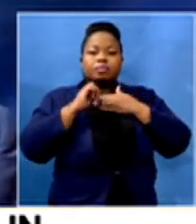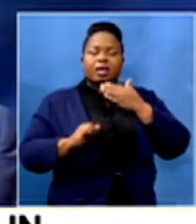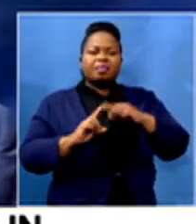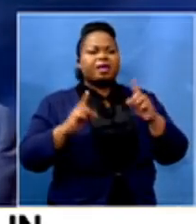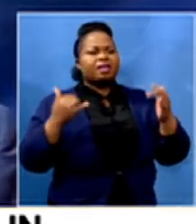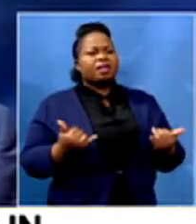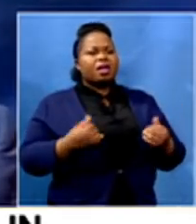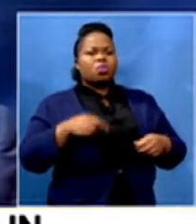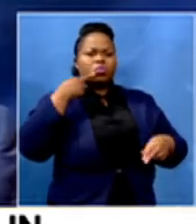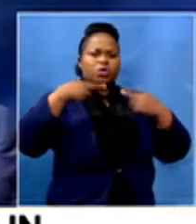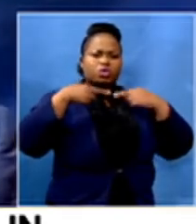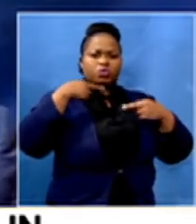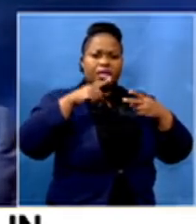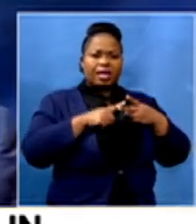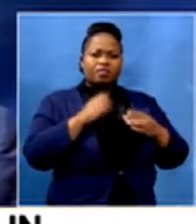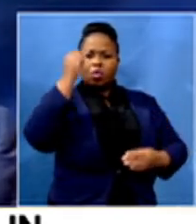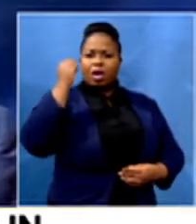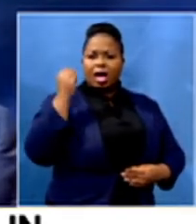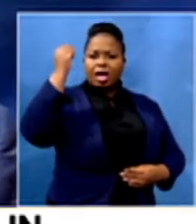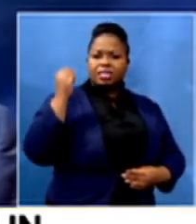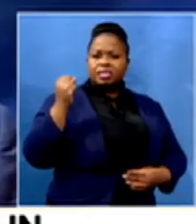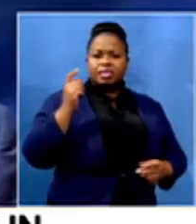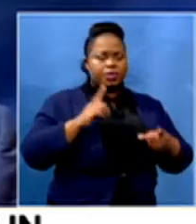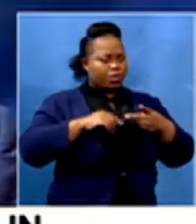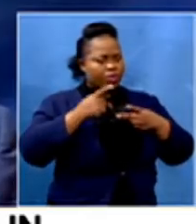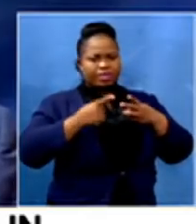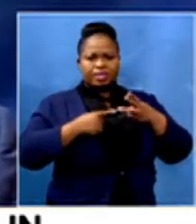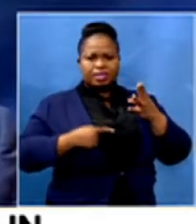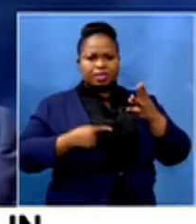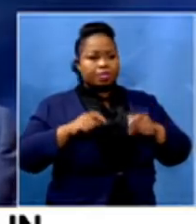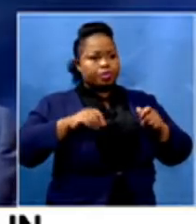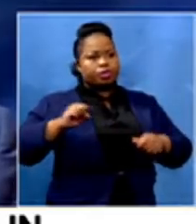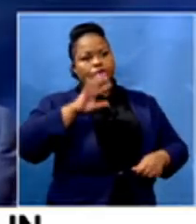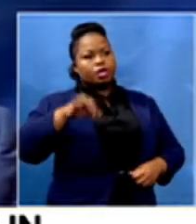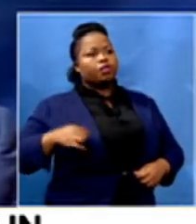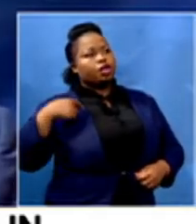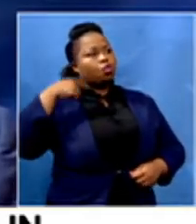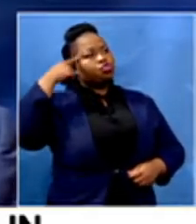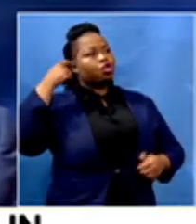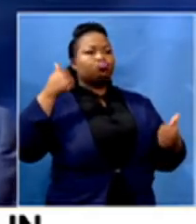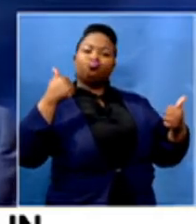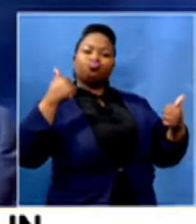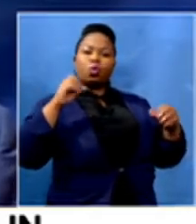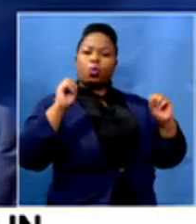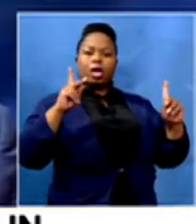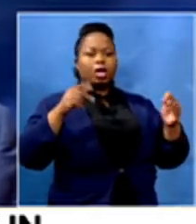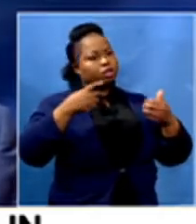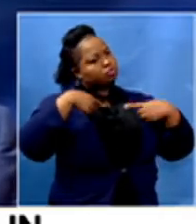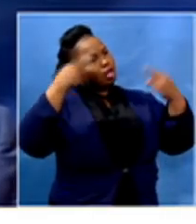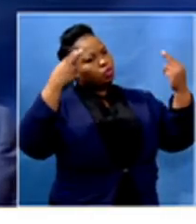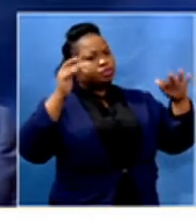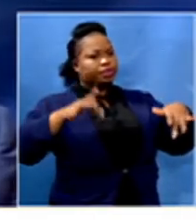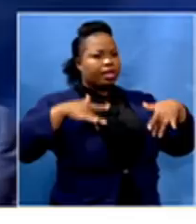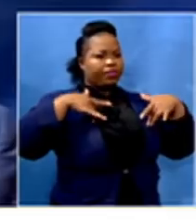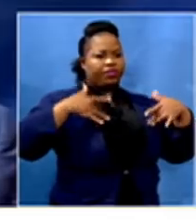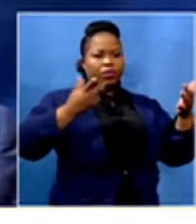up restaurants, other places like this, South Africans are now thinking, you know, okay, well, let's go out and live